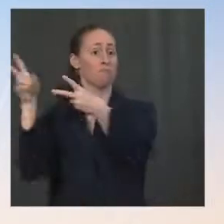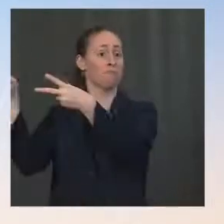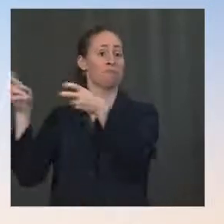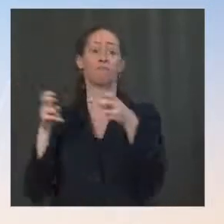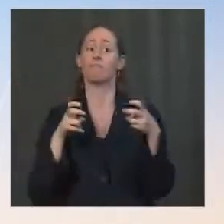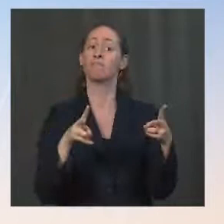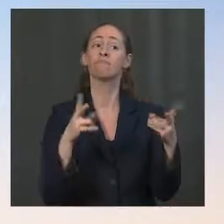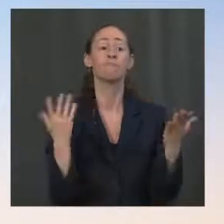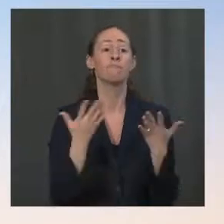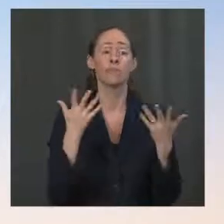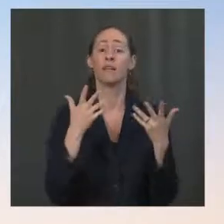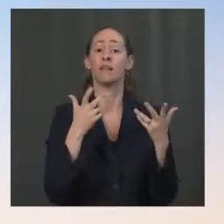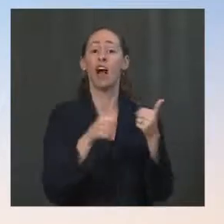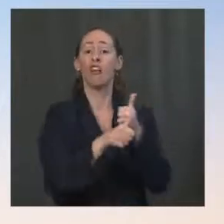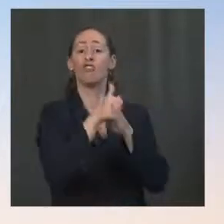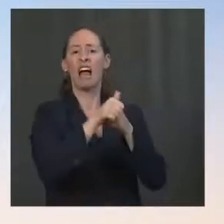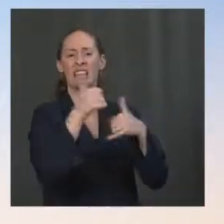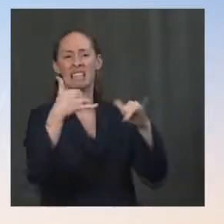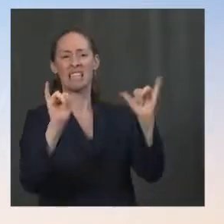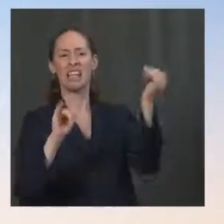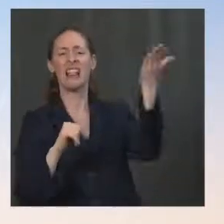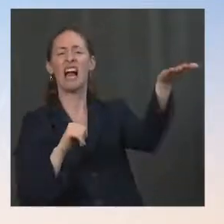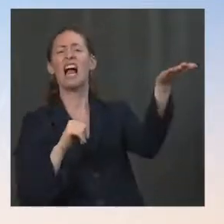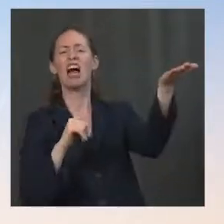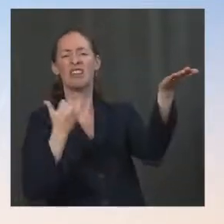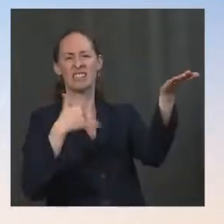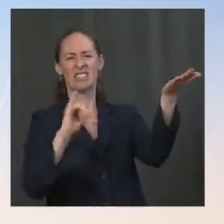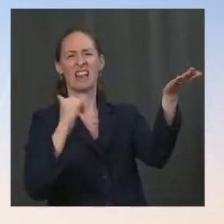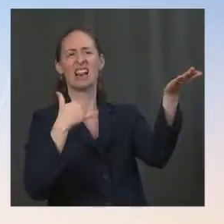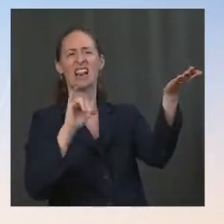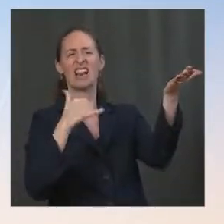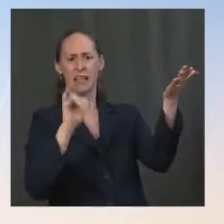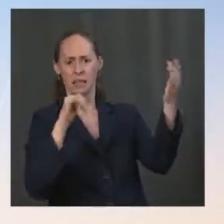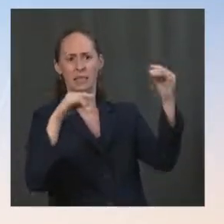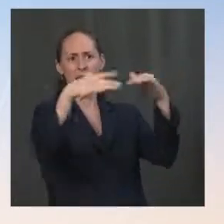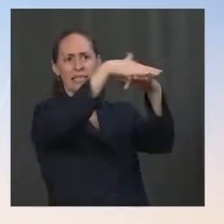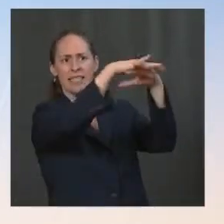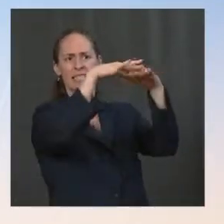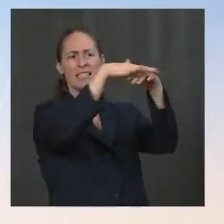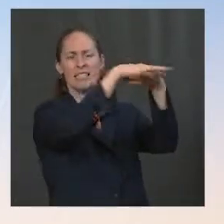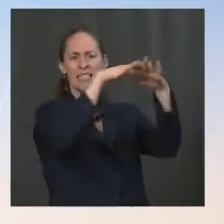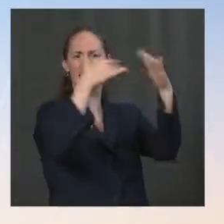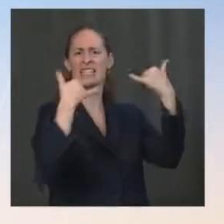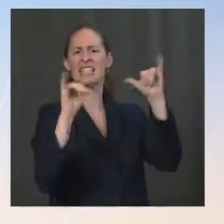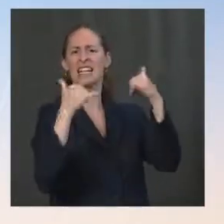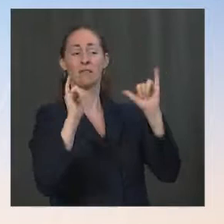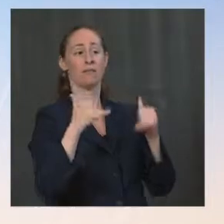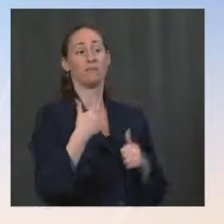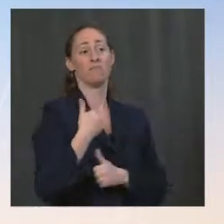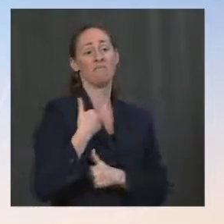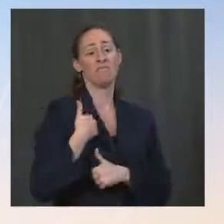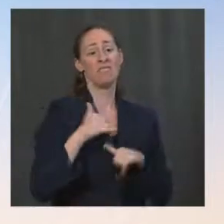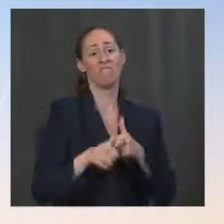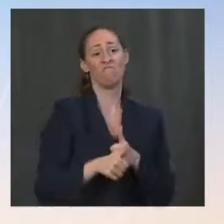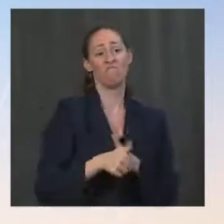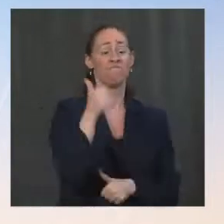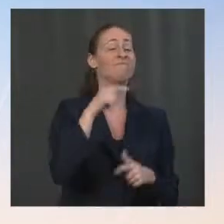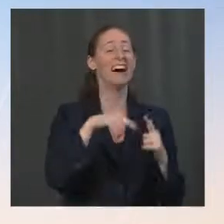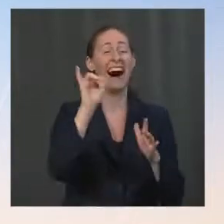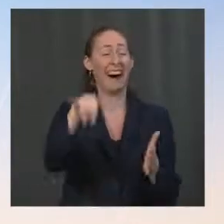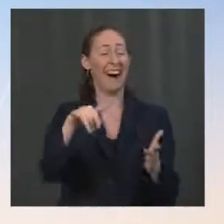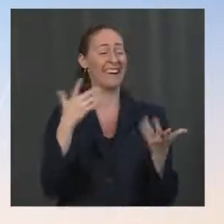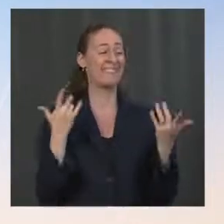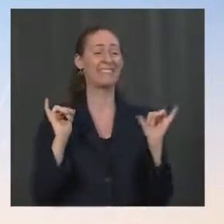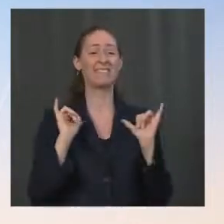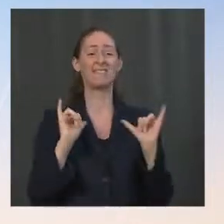and it is active. Our troops are still in danger. That continues to be the case every day that they are there.